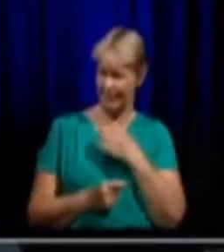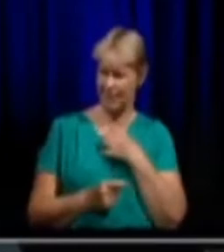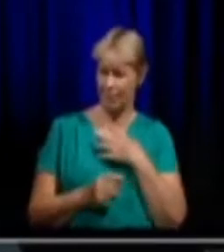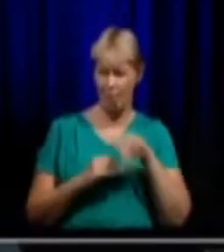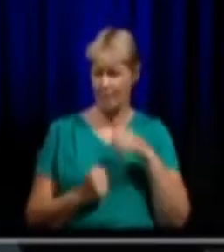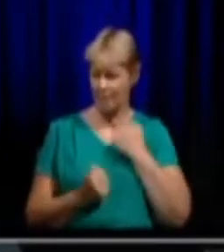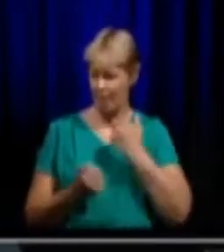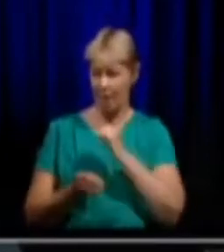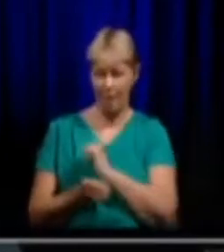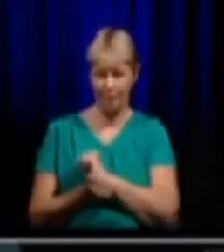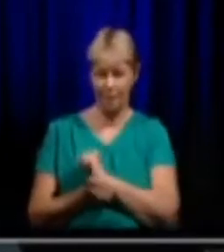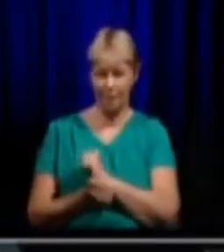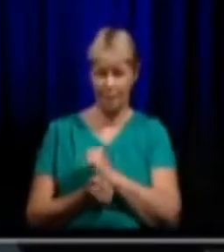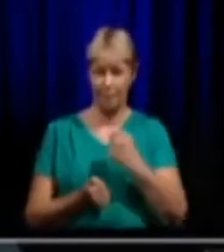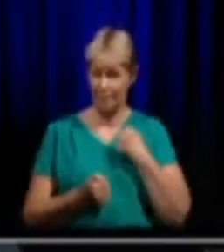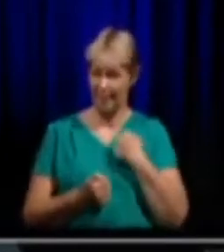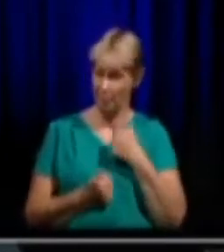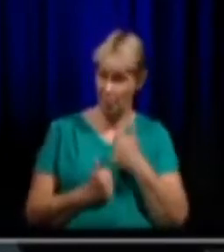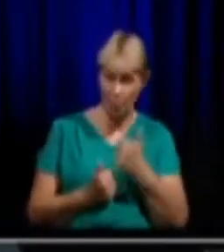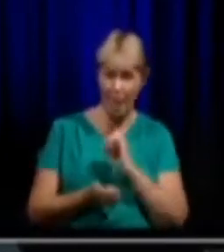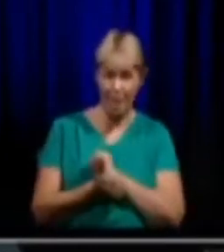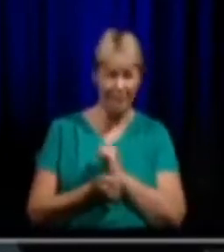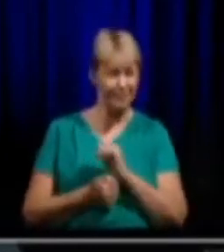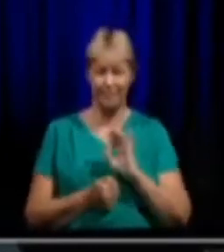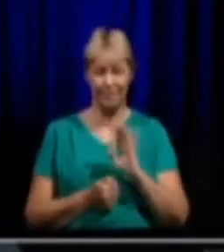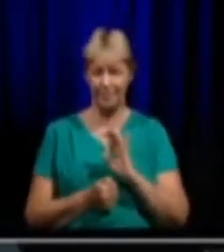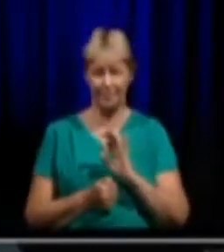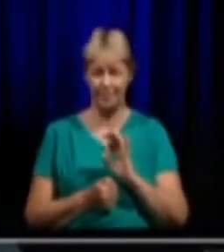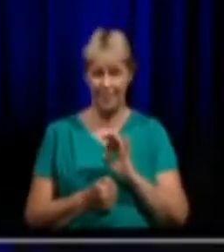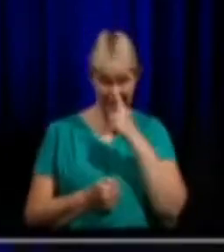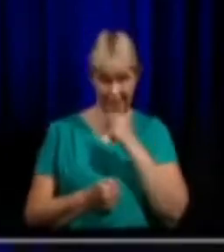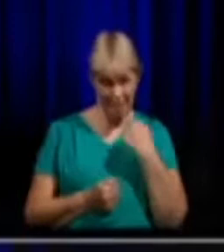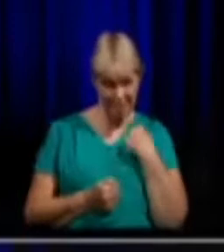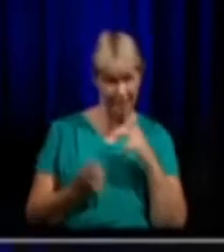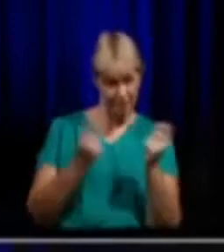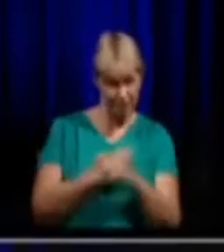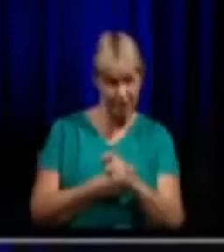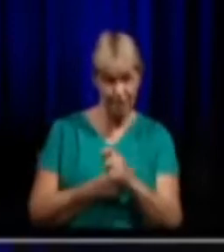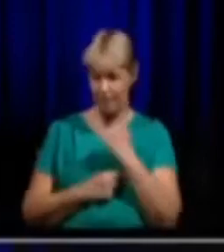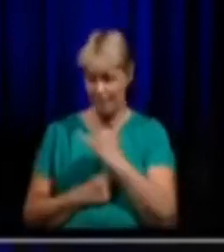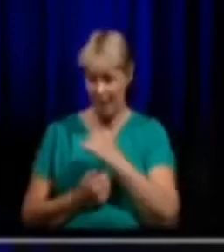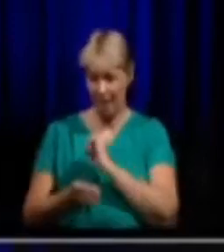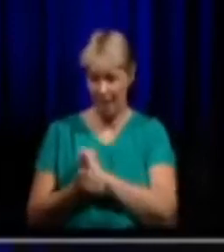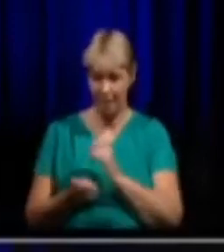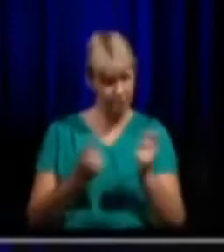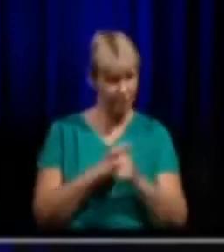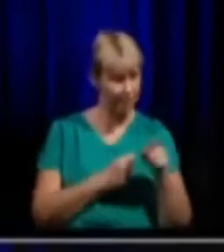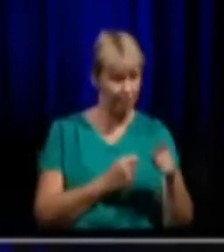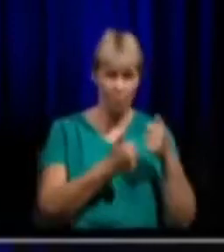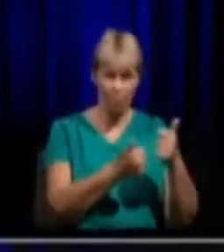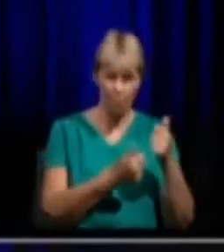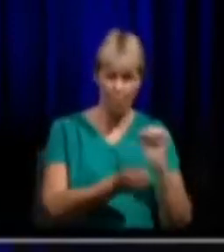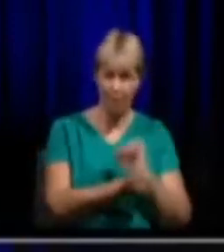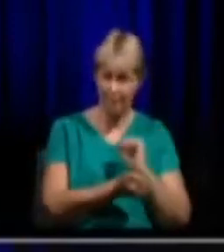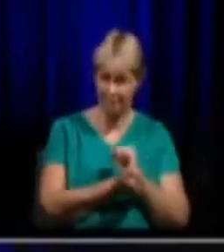considering because I don't have all good habits. But can I replace some of my bad habits with more Christ-like ones and be a bundle of